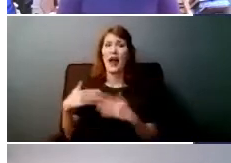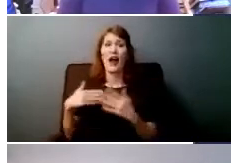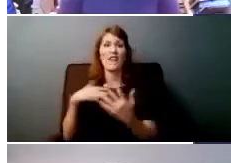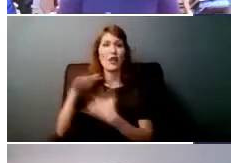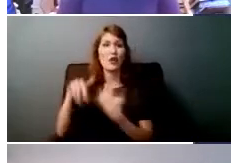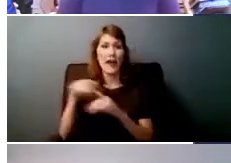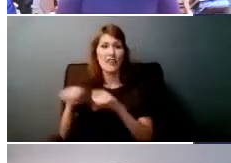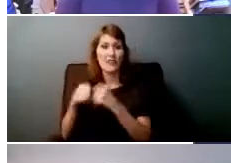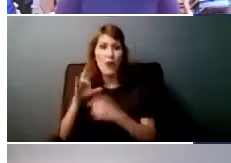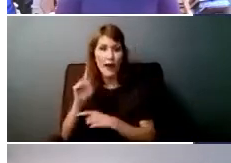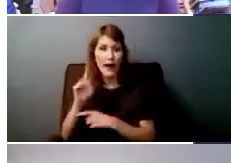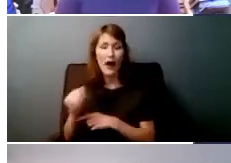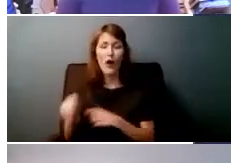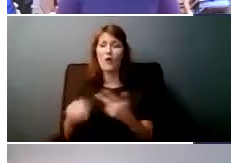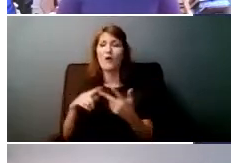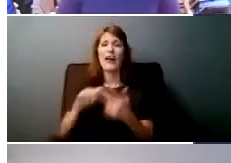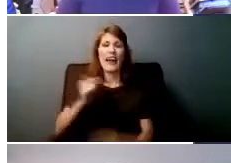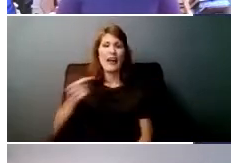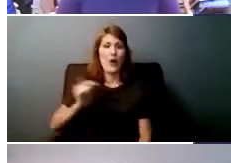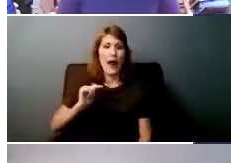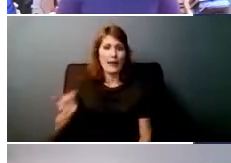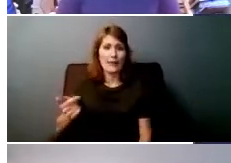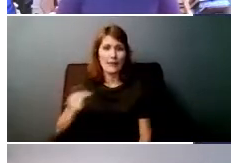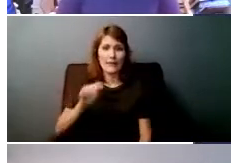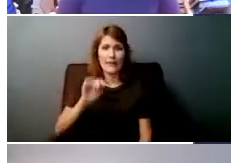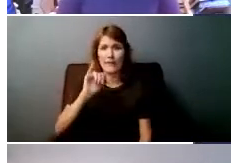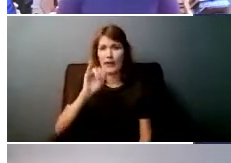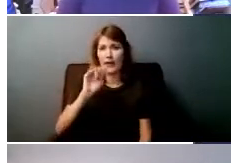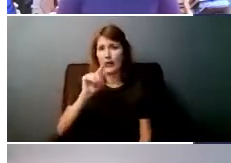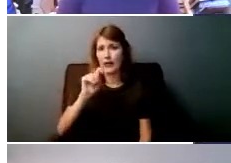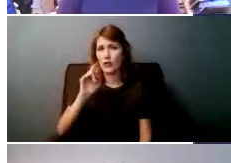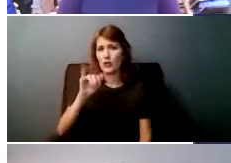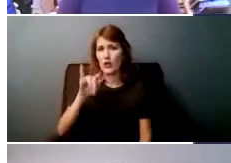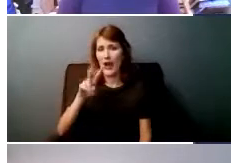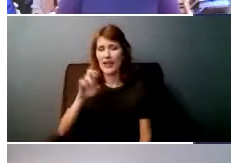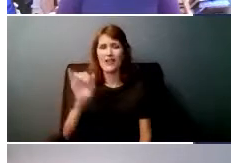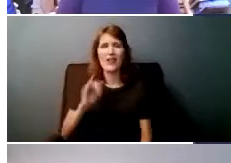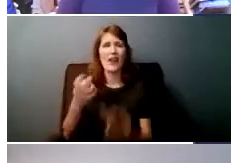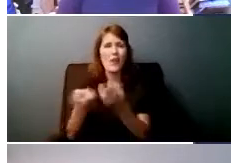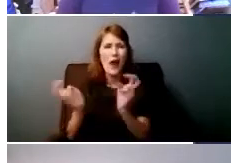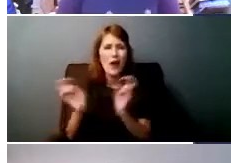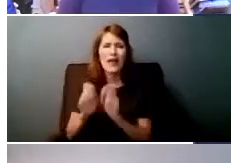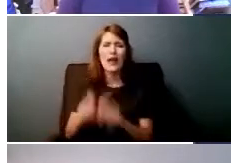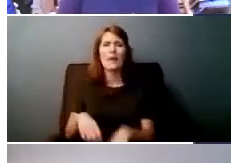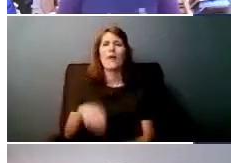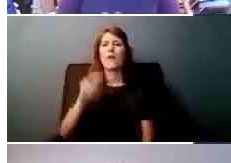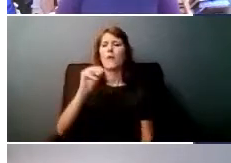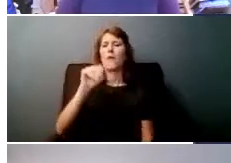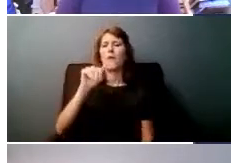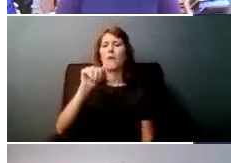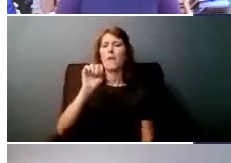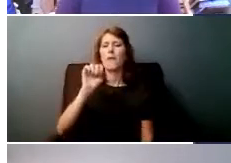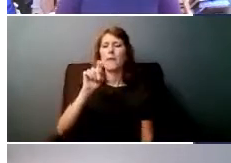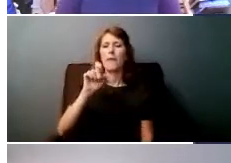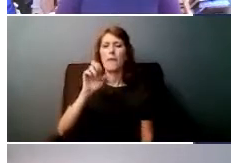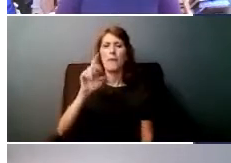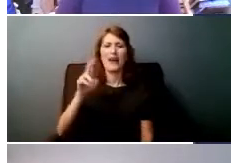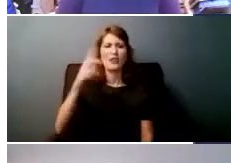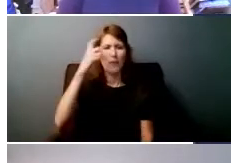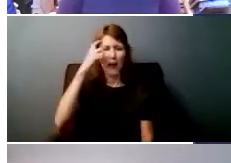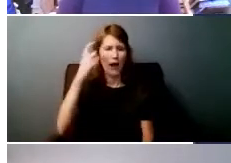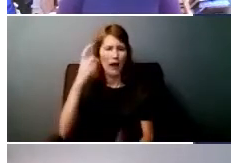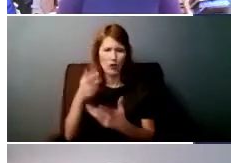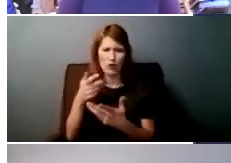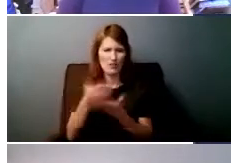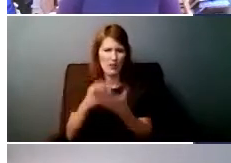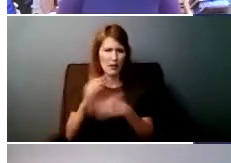to be interactive sessions like roundtables, masterminds? Some sort of creative thing. And so deciding